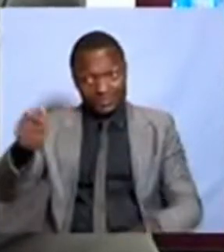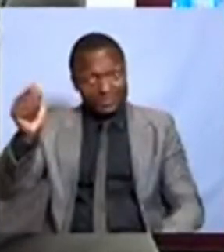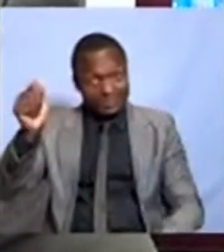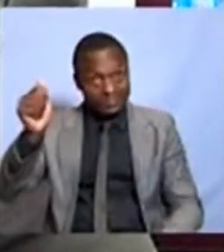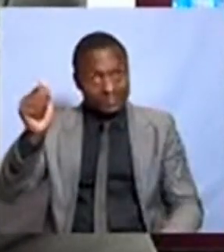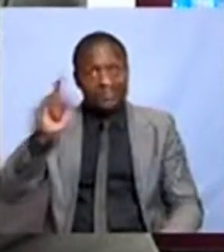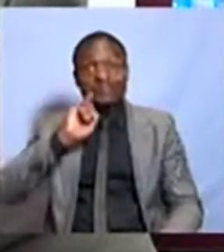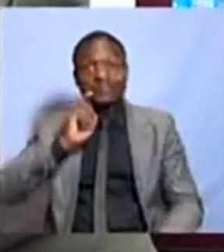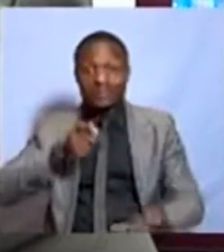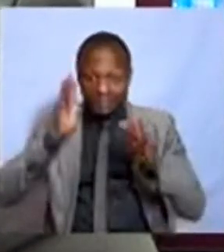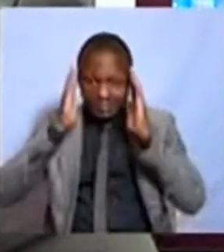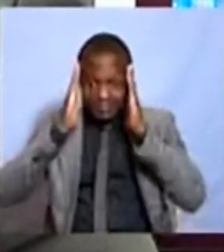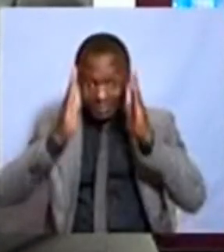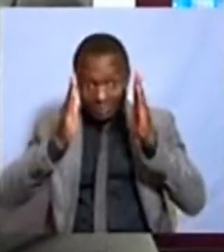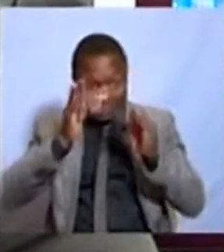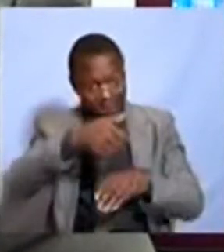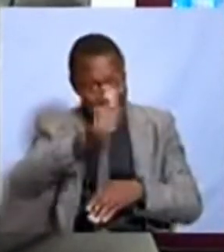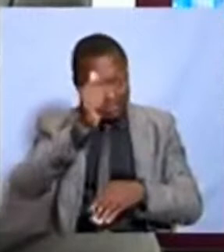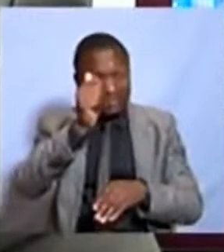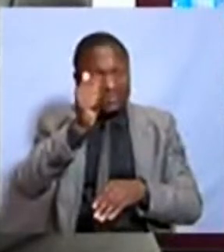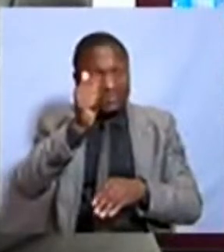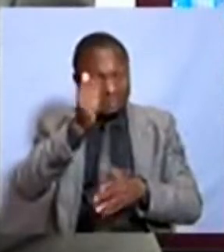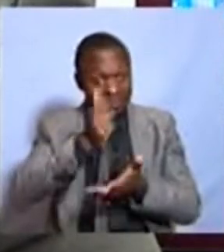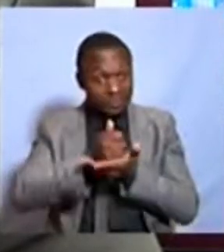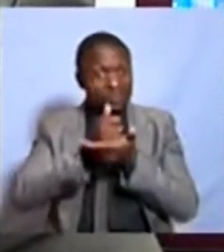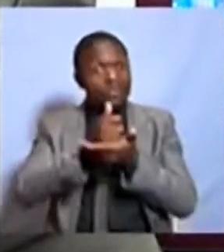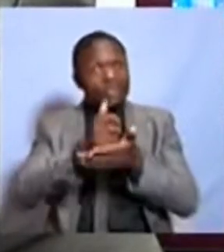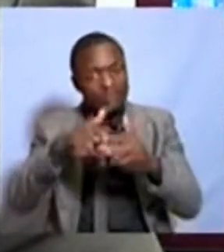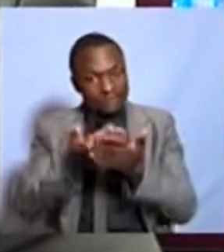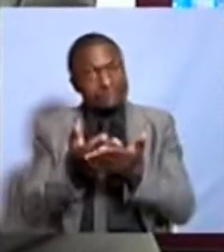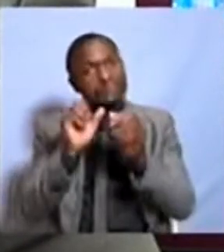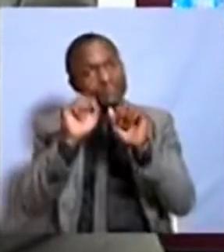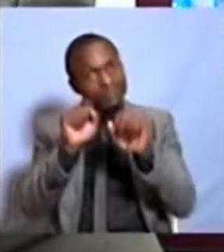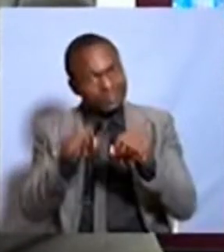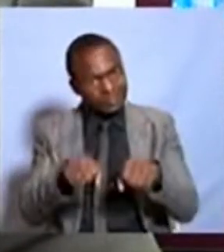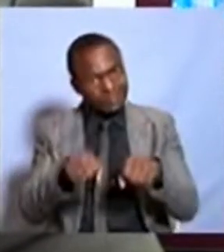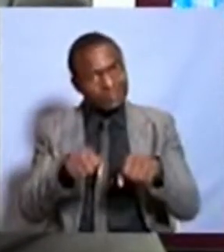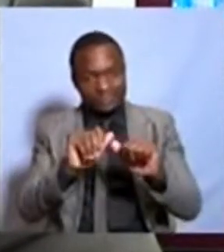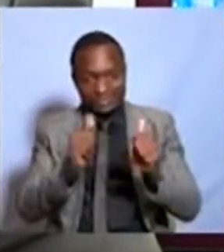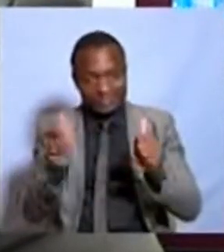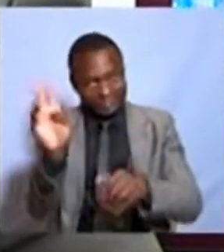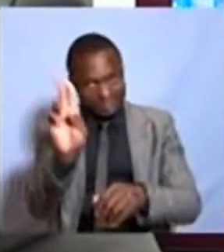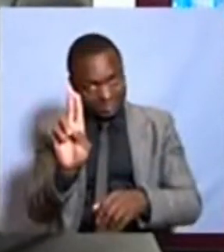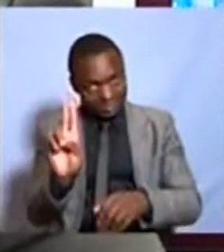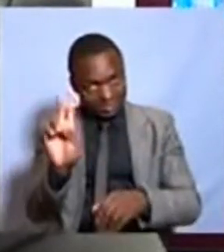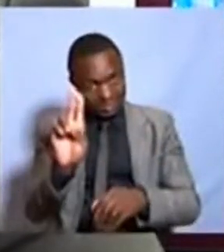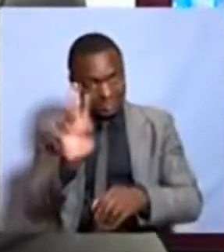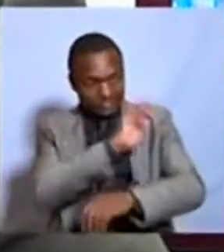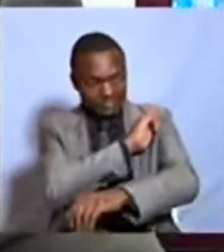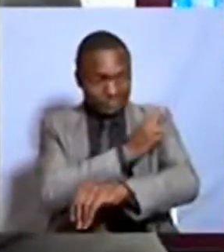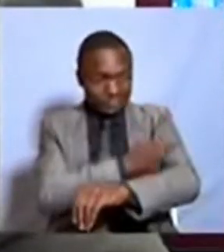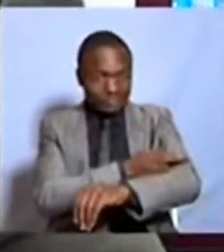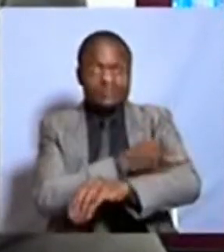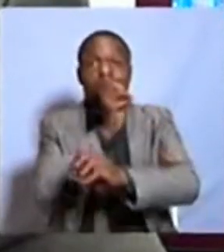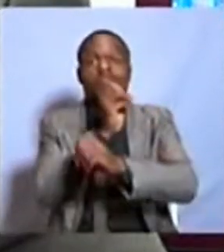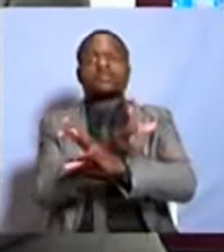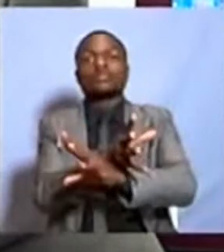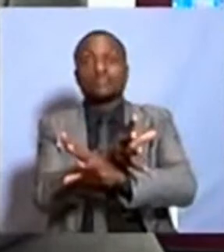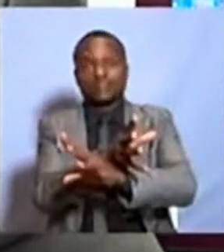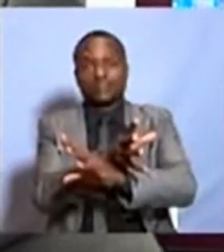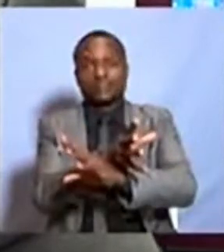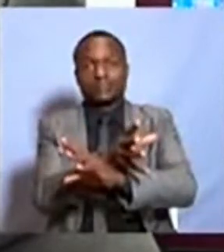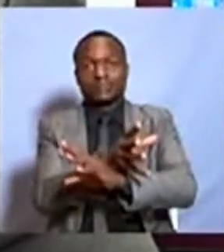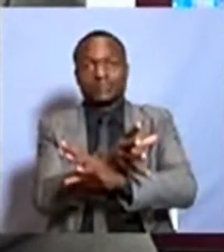you should focus yourselves on interrogating how we can effectively utilize the resources that are available,